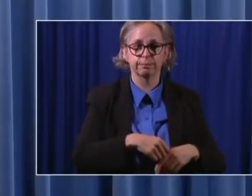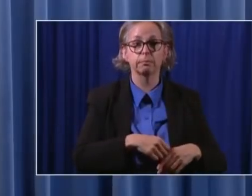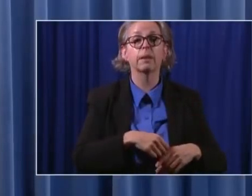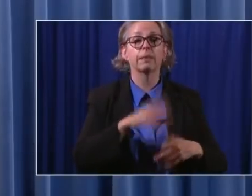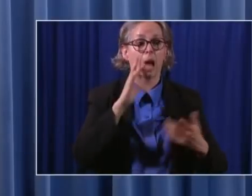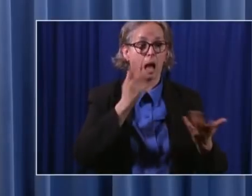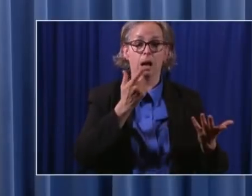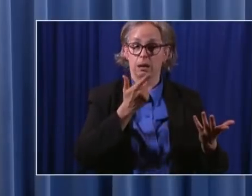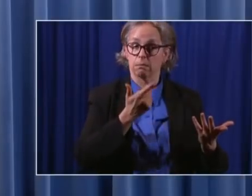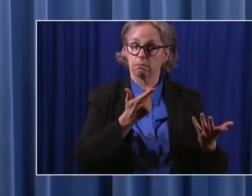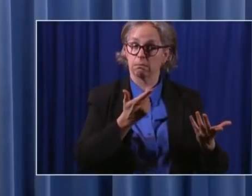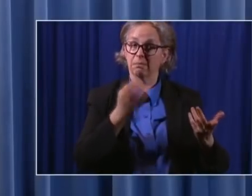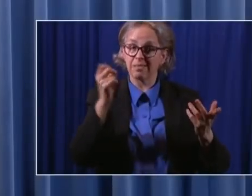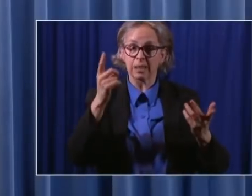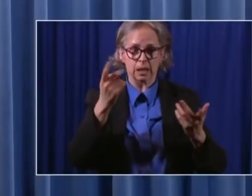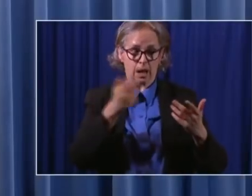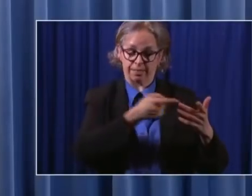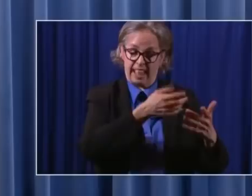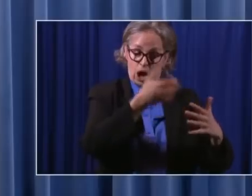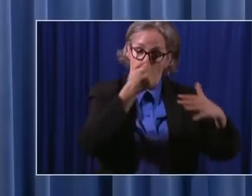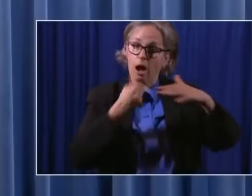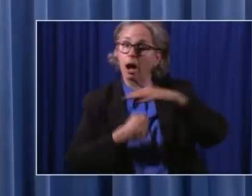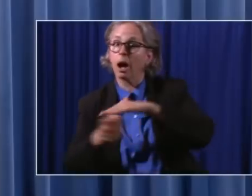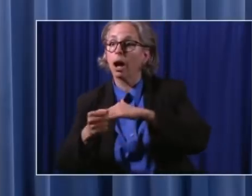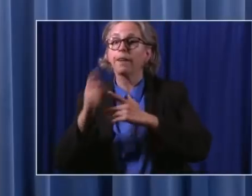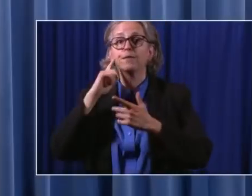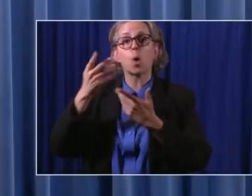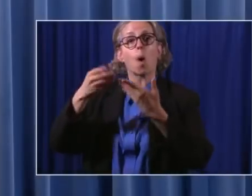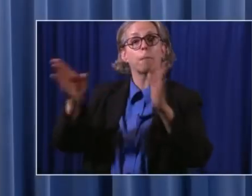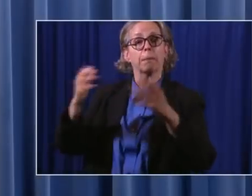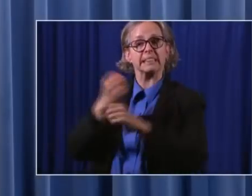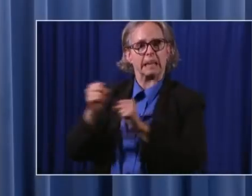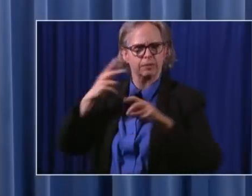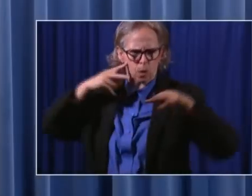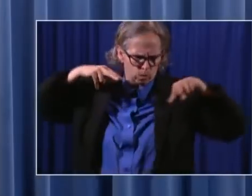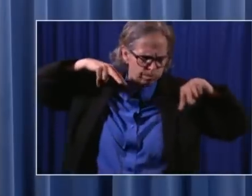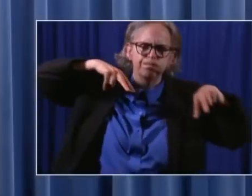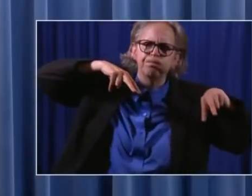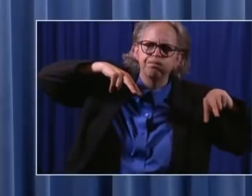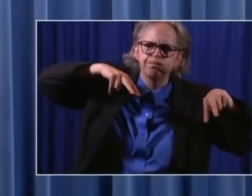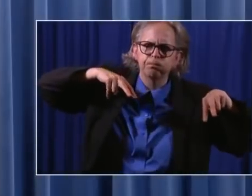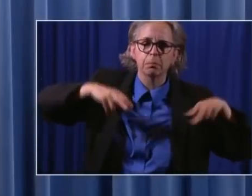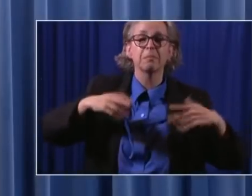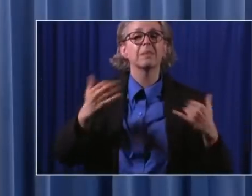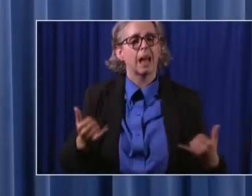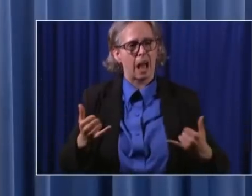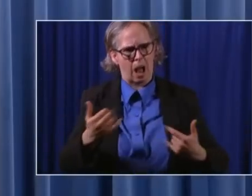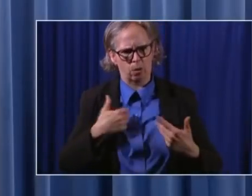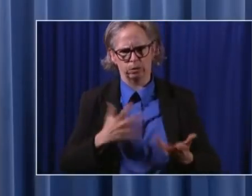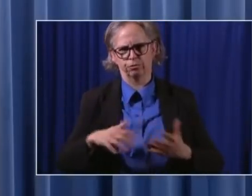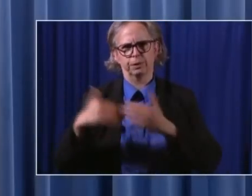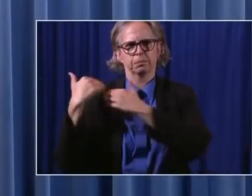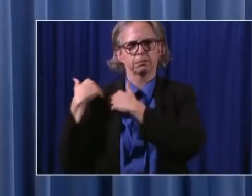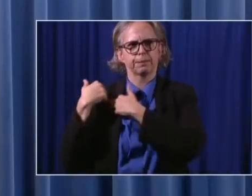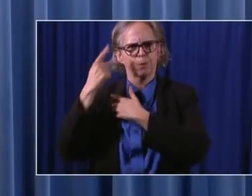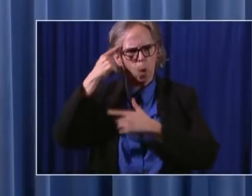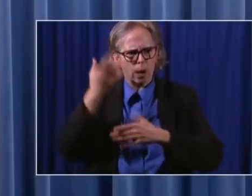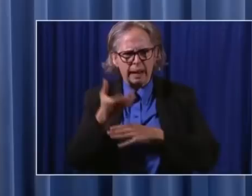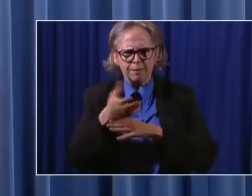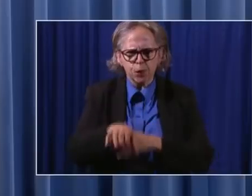safety. They're also, of course, now enforcing the rules regarding social distancing and mask